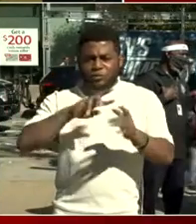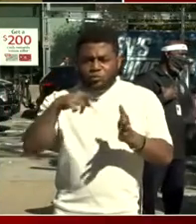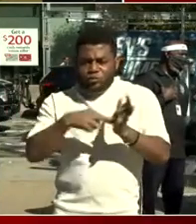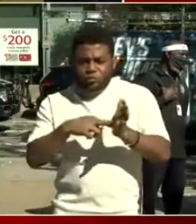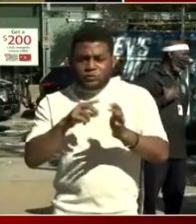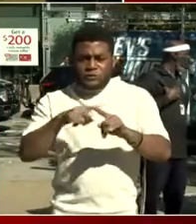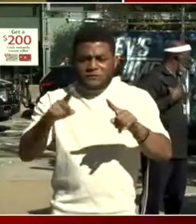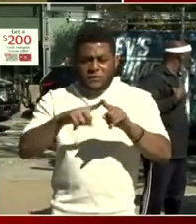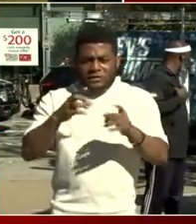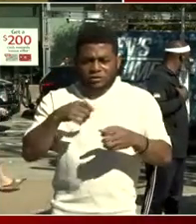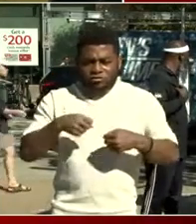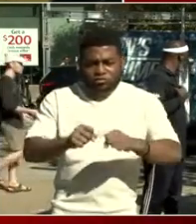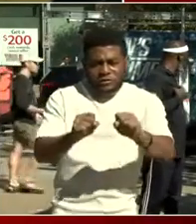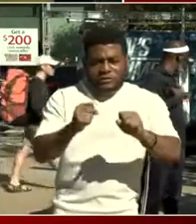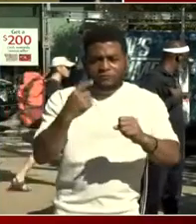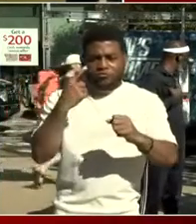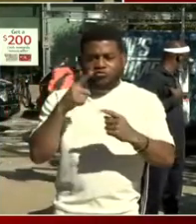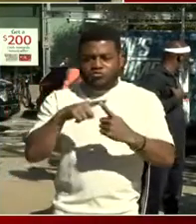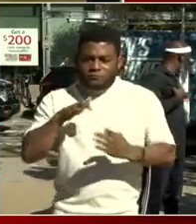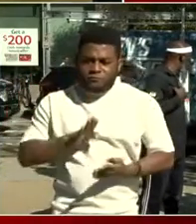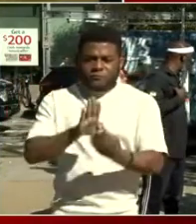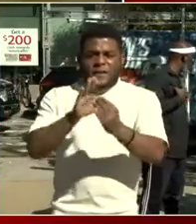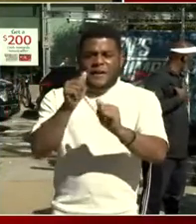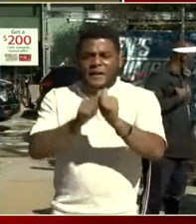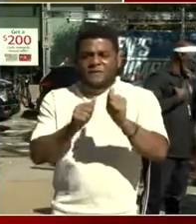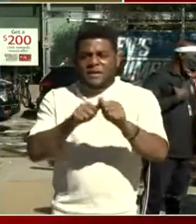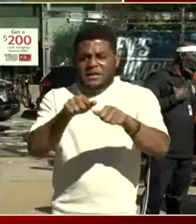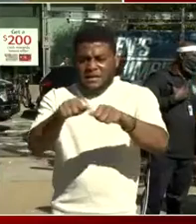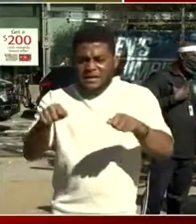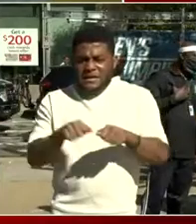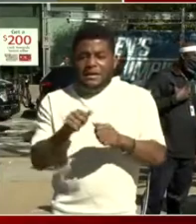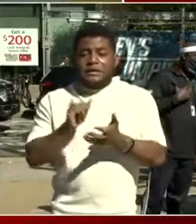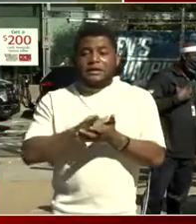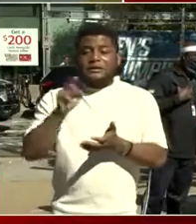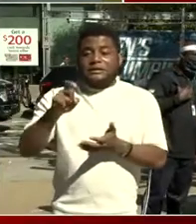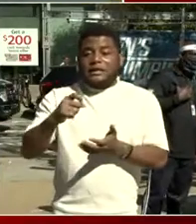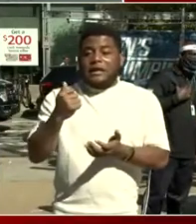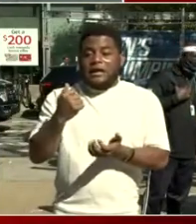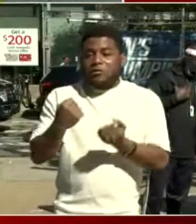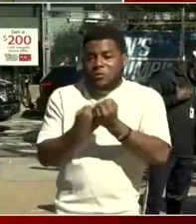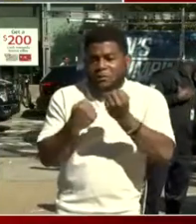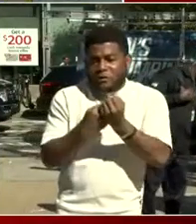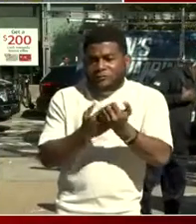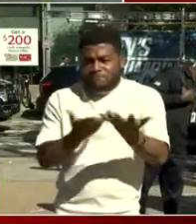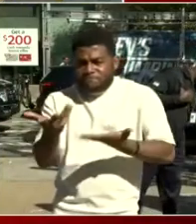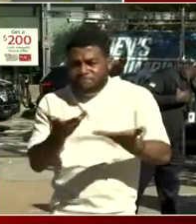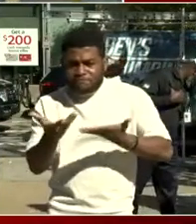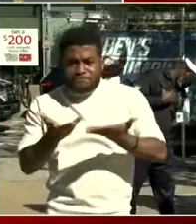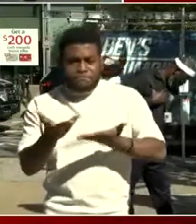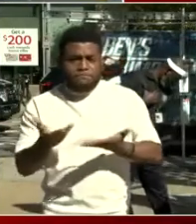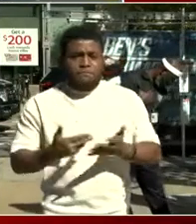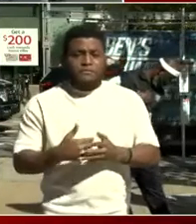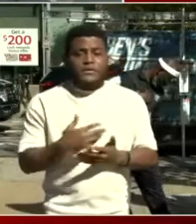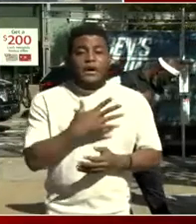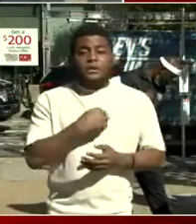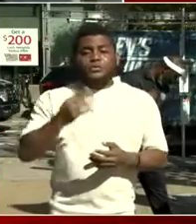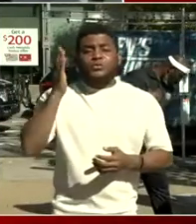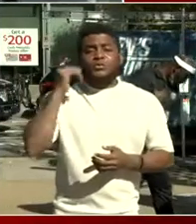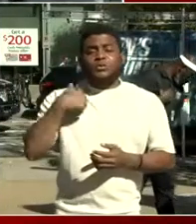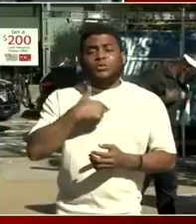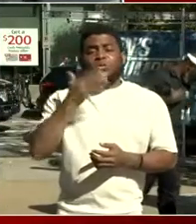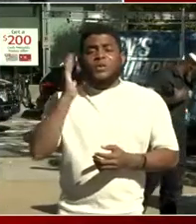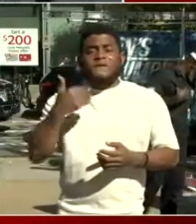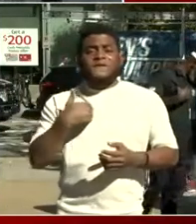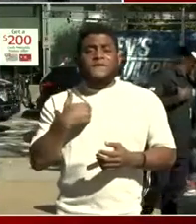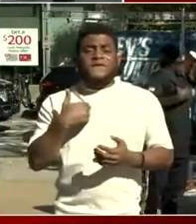address the needs of each area. They will also manage resource deployment, facilitate community engagement and outreach activities, and